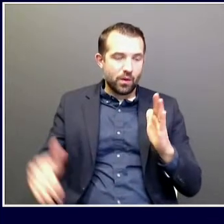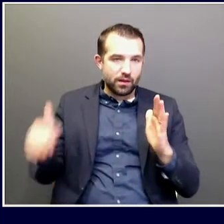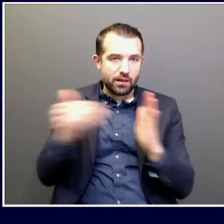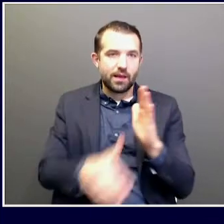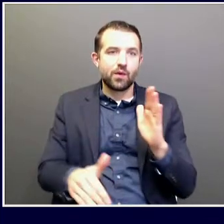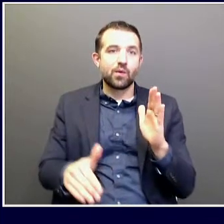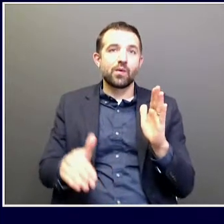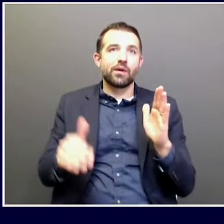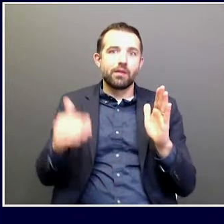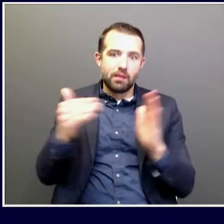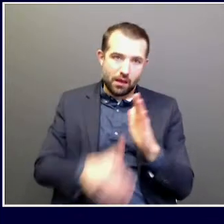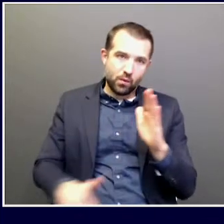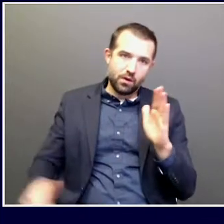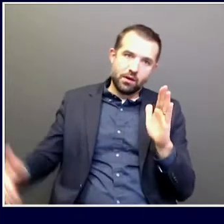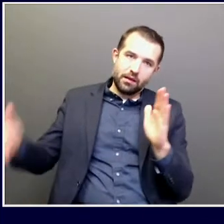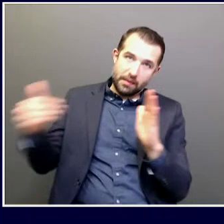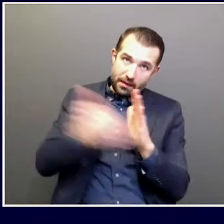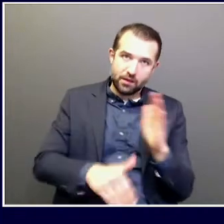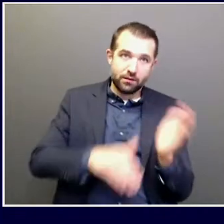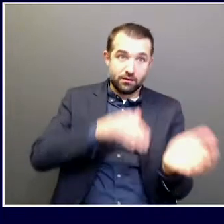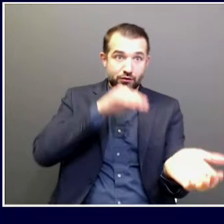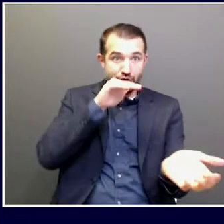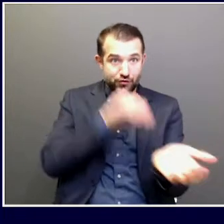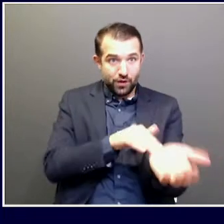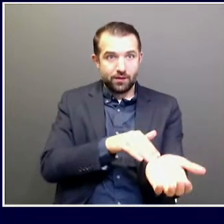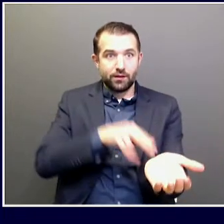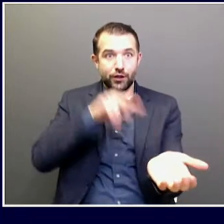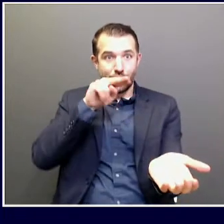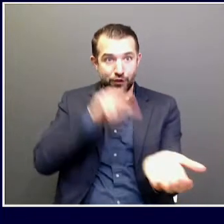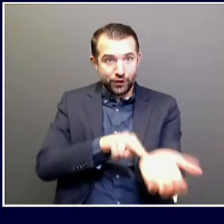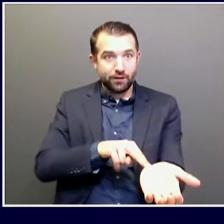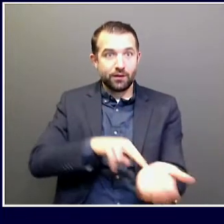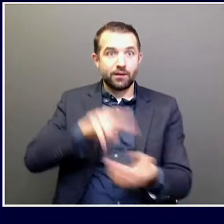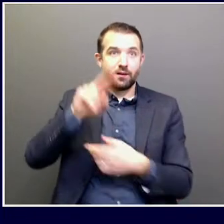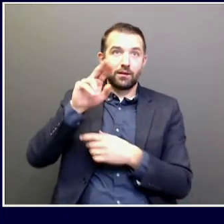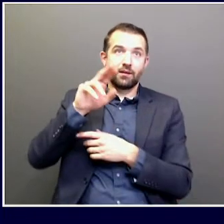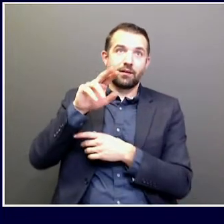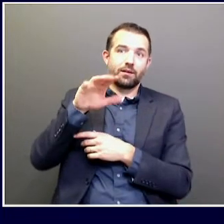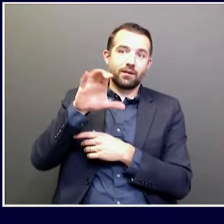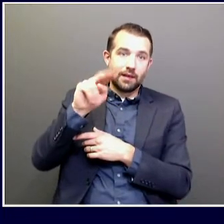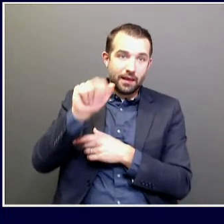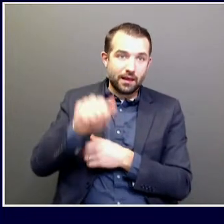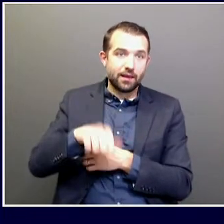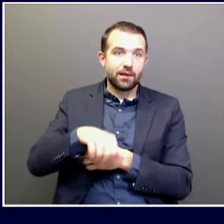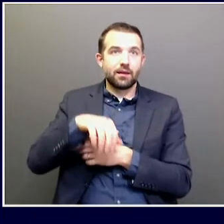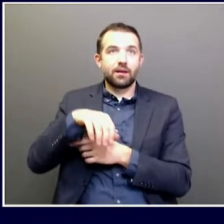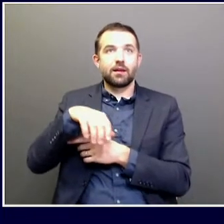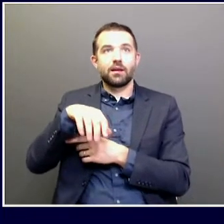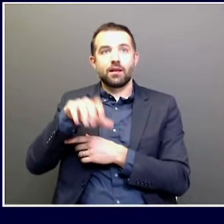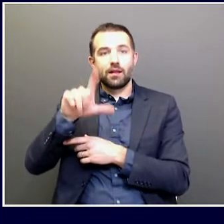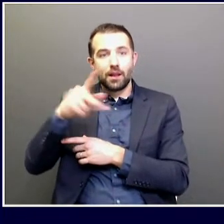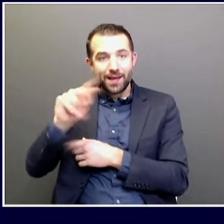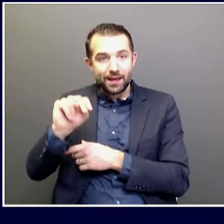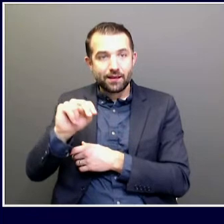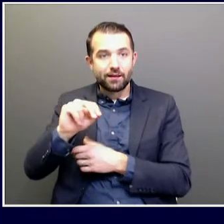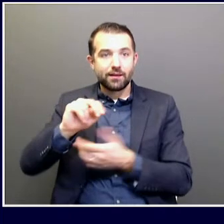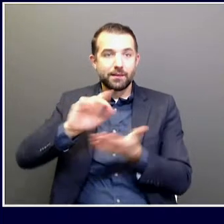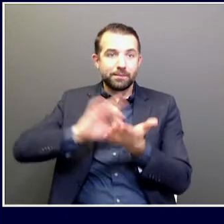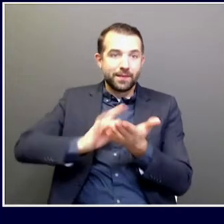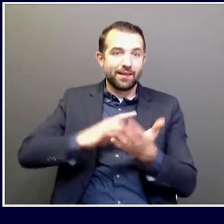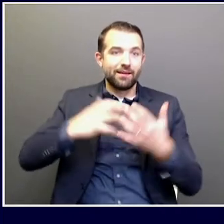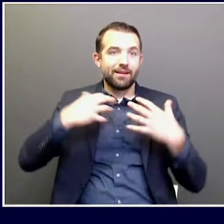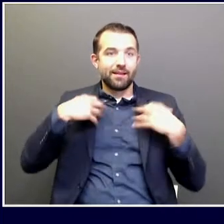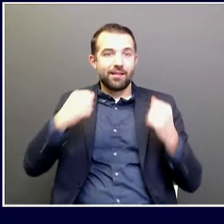physicians assistants, nurses, RNs, LPNs, and CNAs, and other medical healthcare workers across